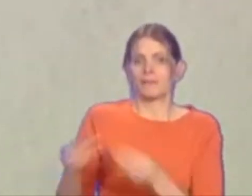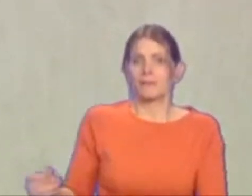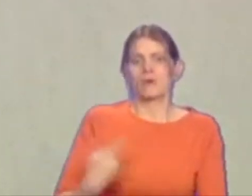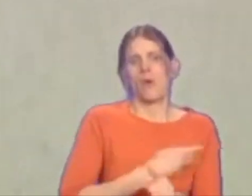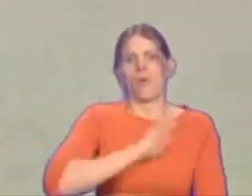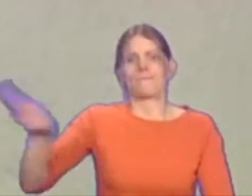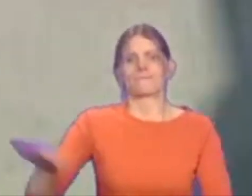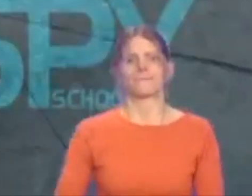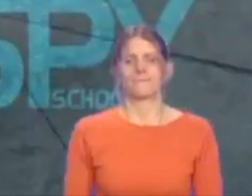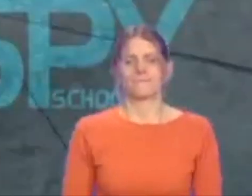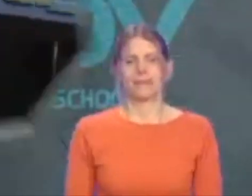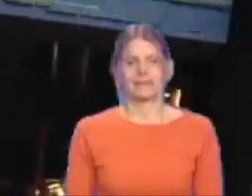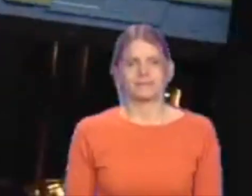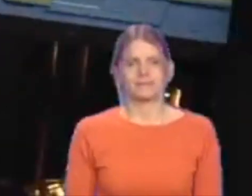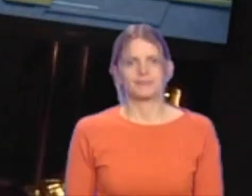home.